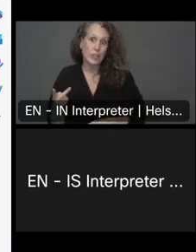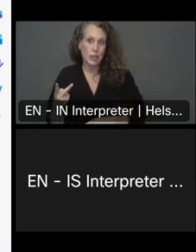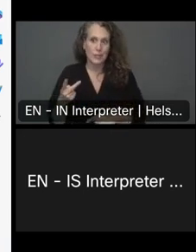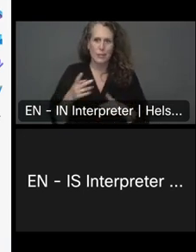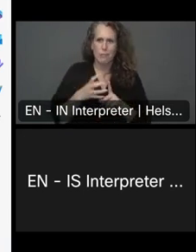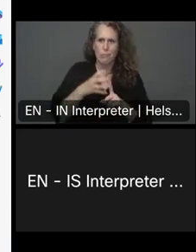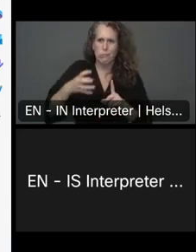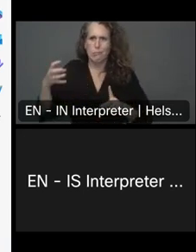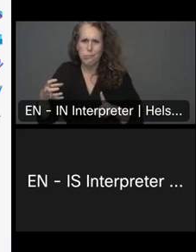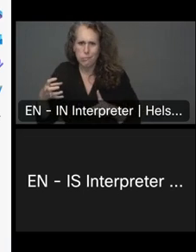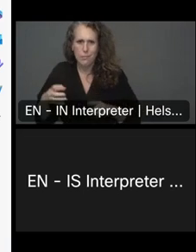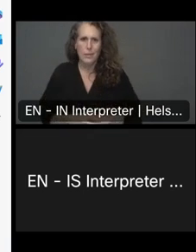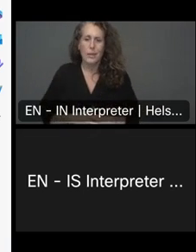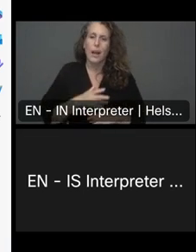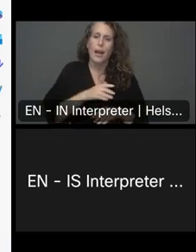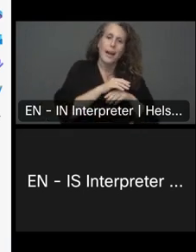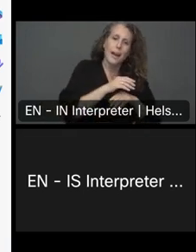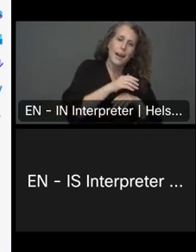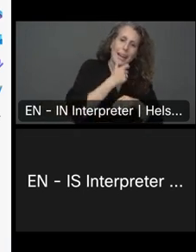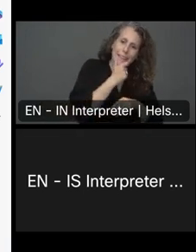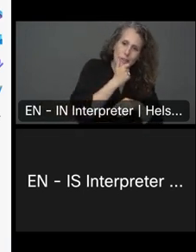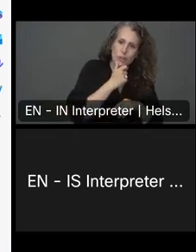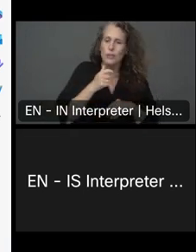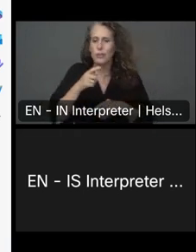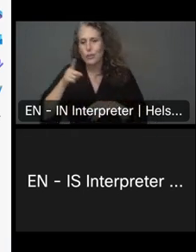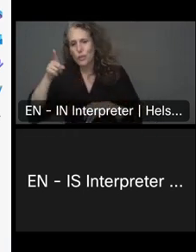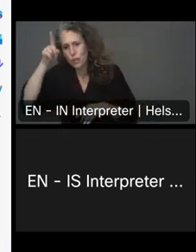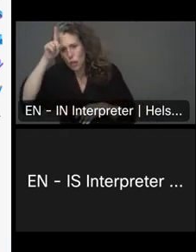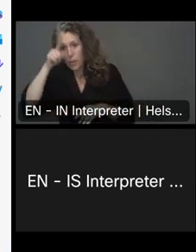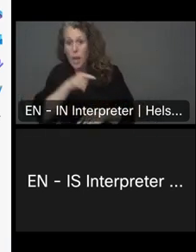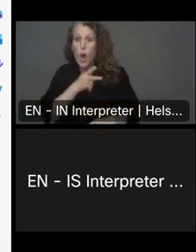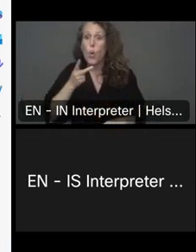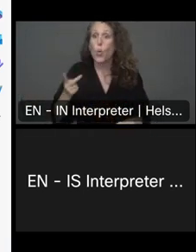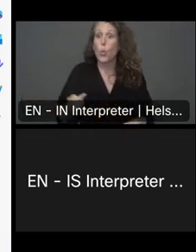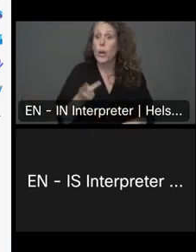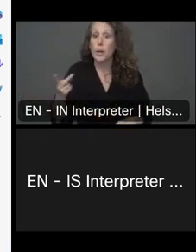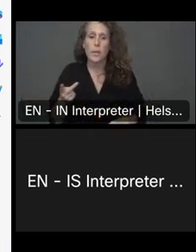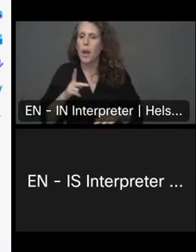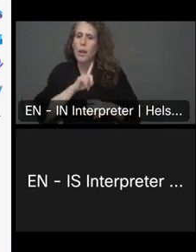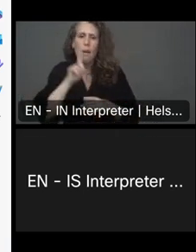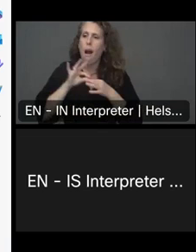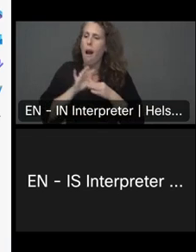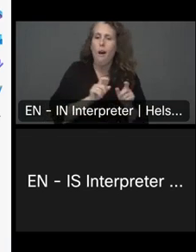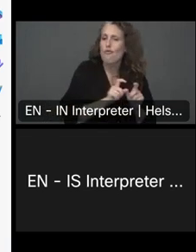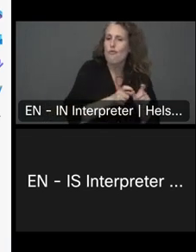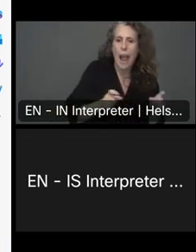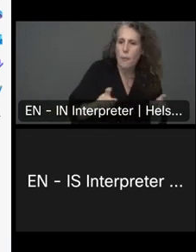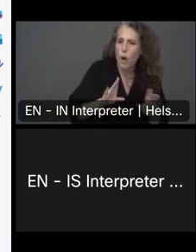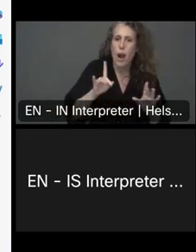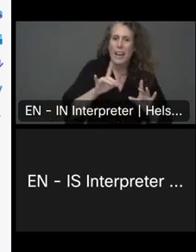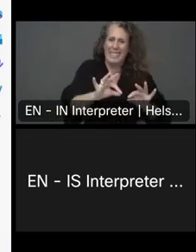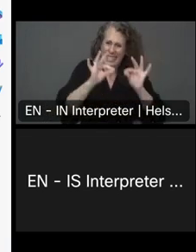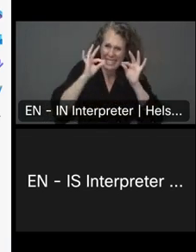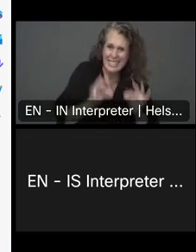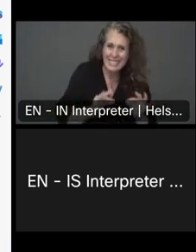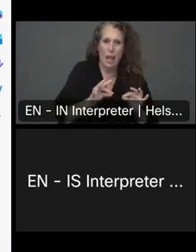In languages like English and German, when reduplication is not used for purely grammatical purposes, exact repetition may